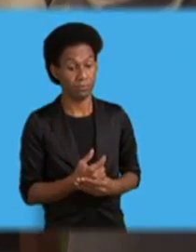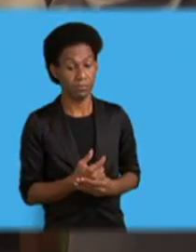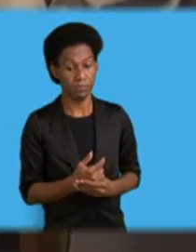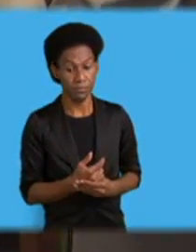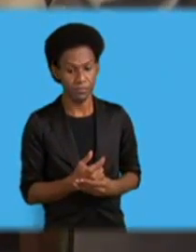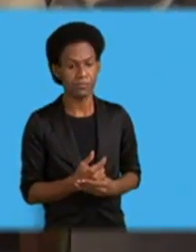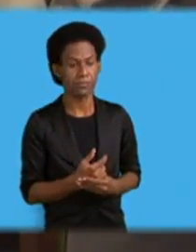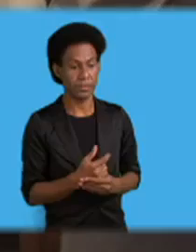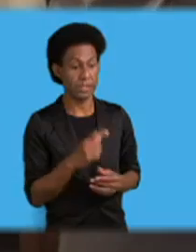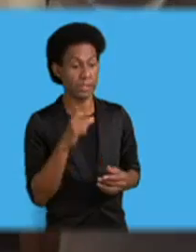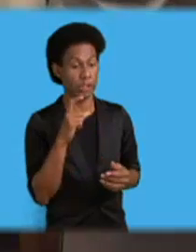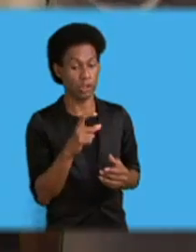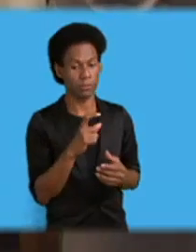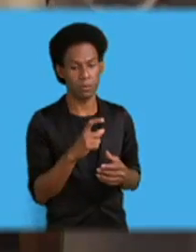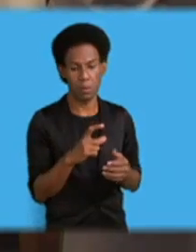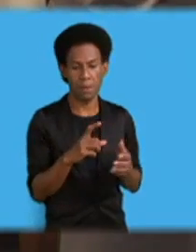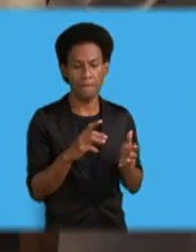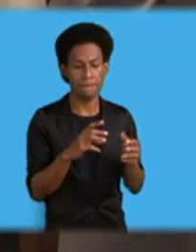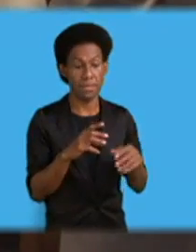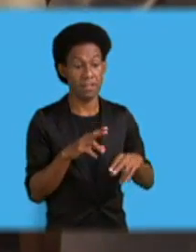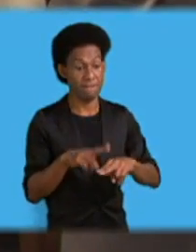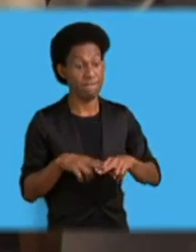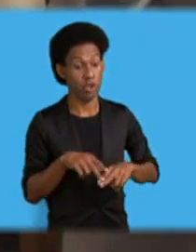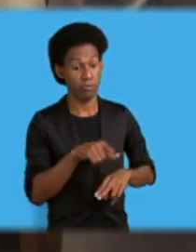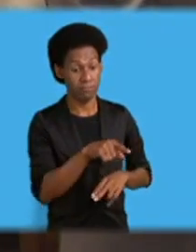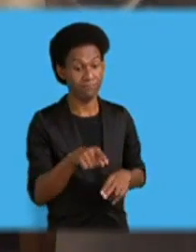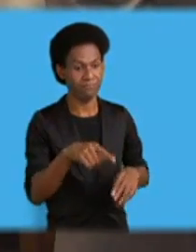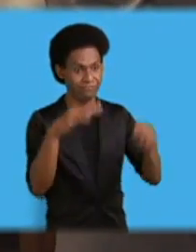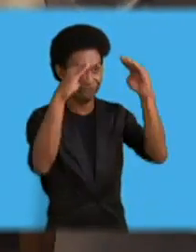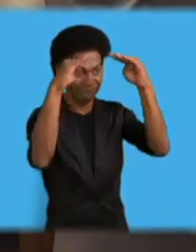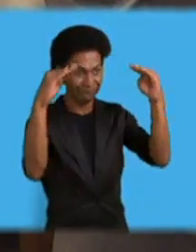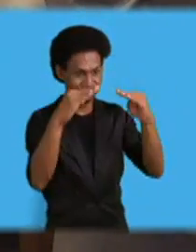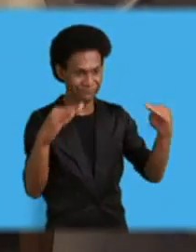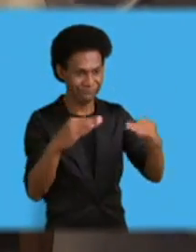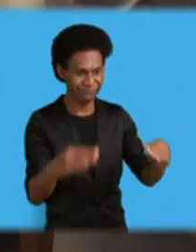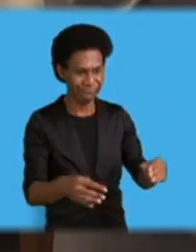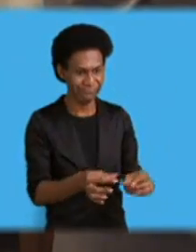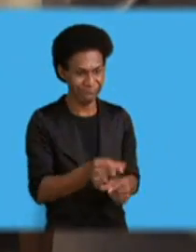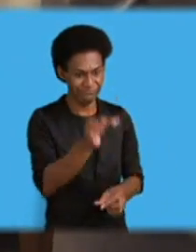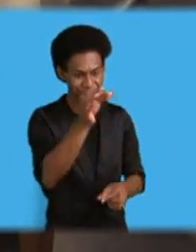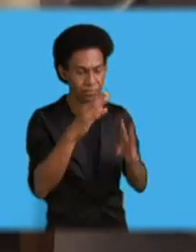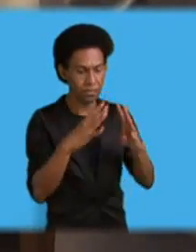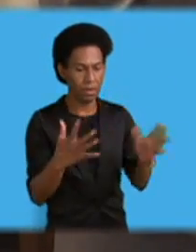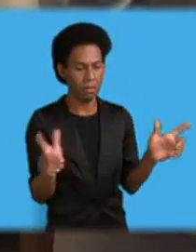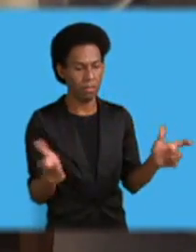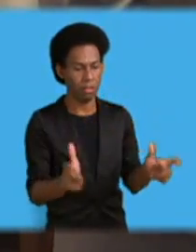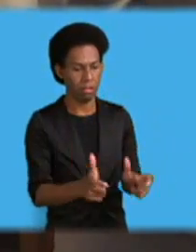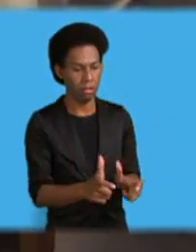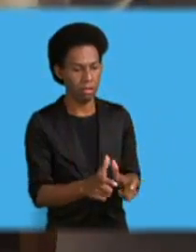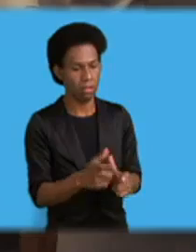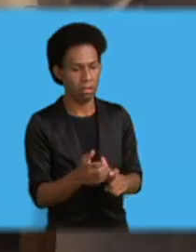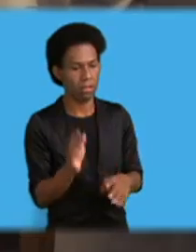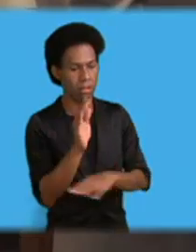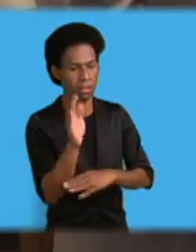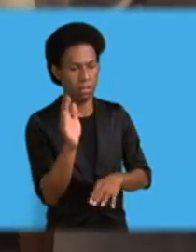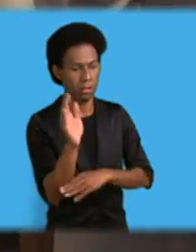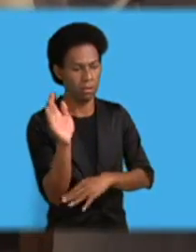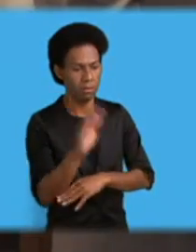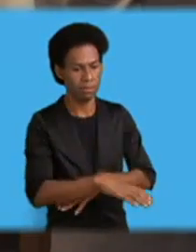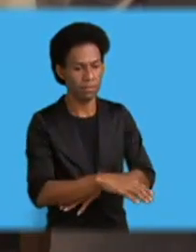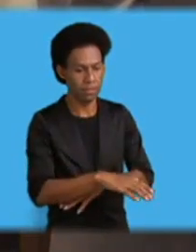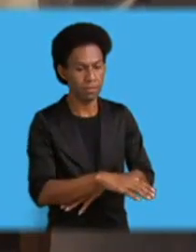for Fiji Pine Limited has totally reduced for his harvesting quota for every year from